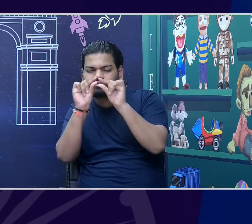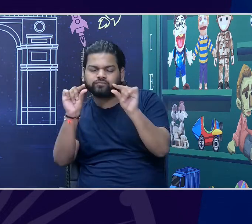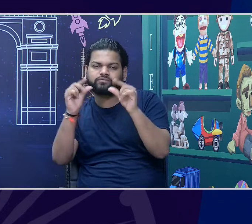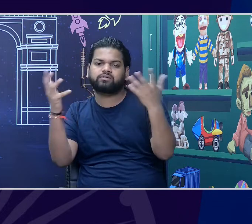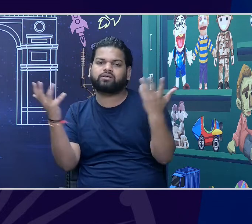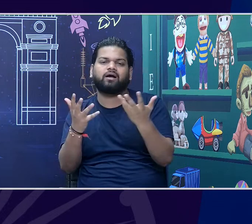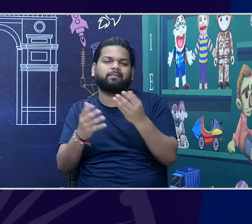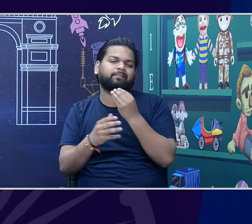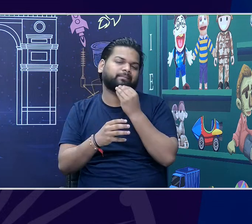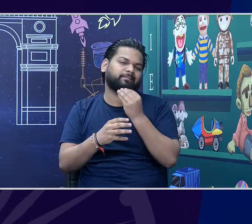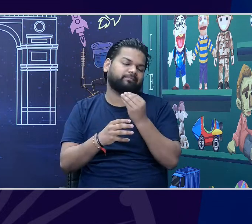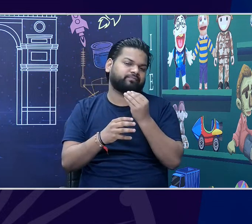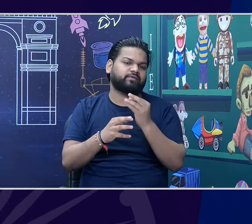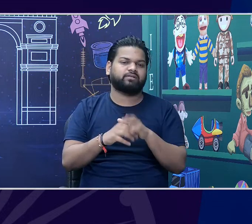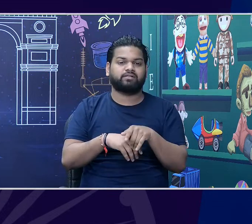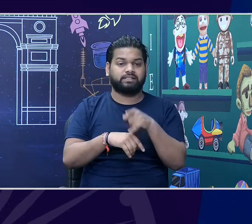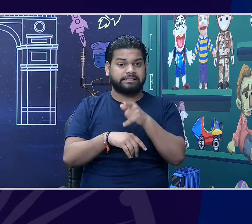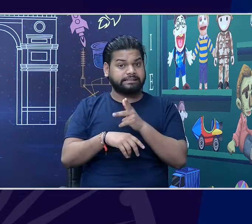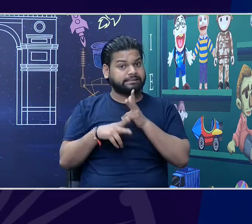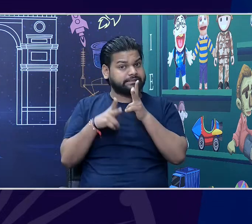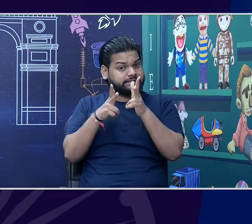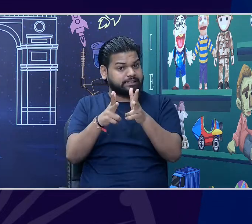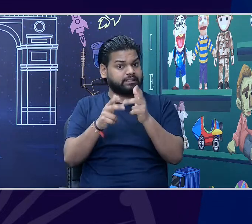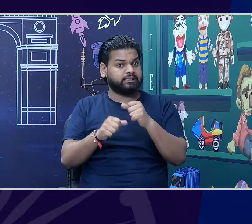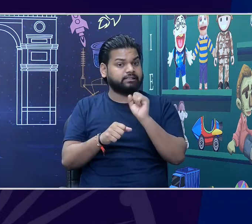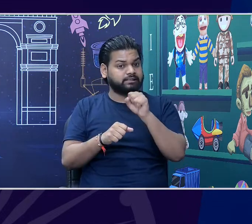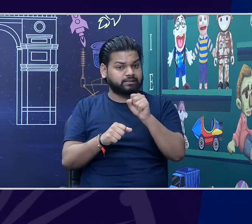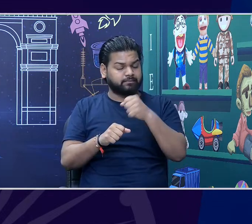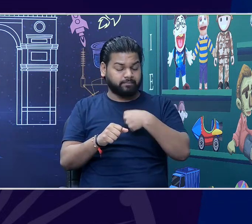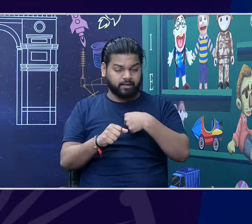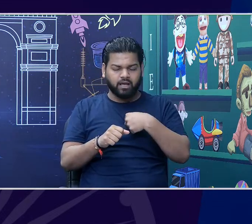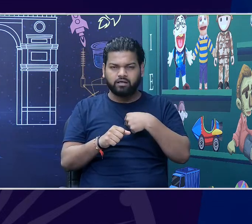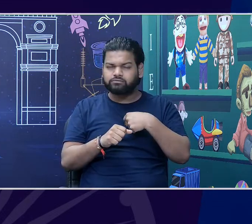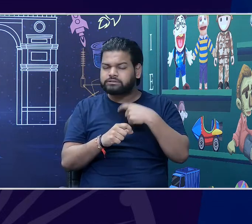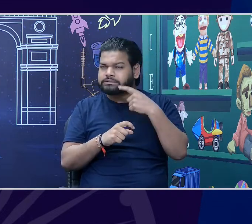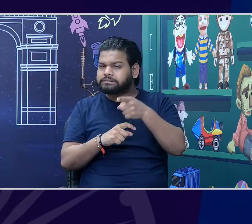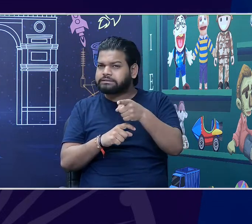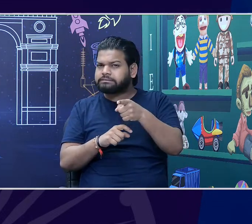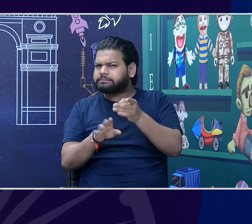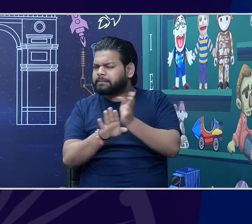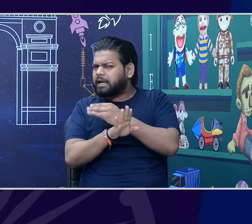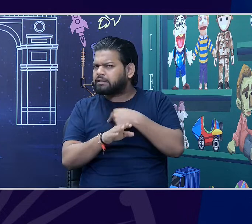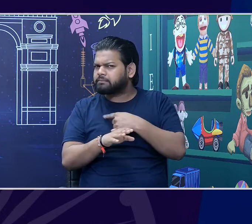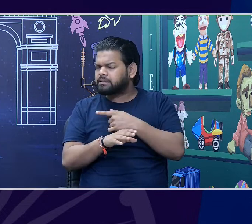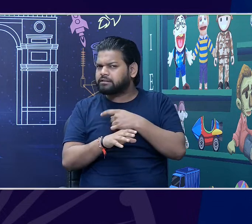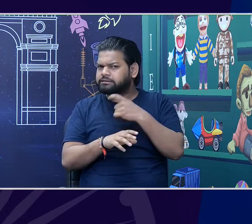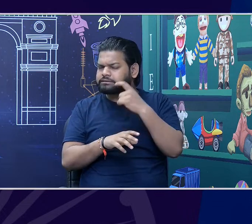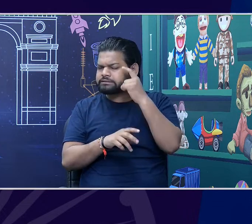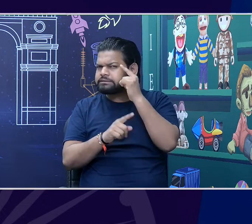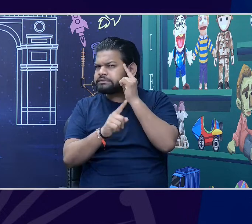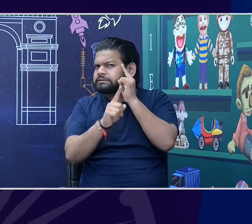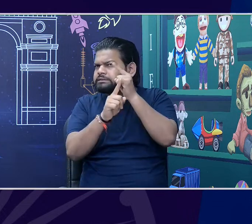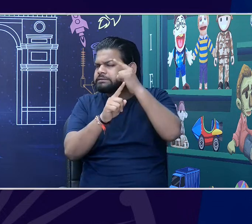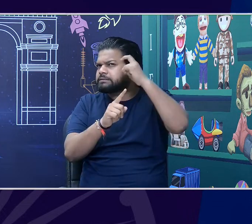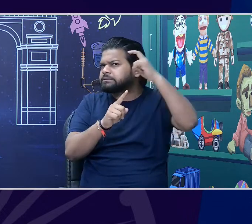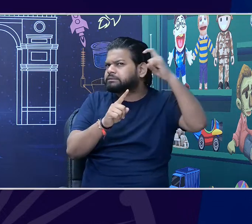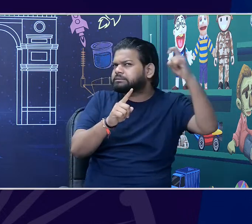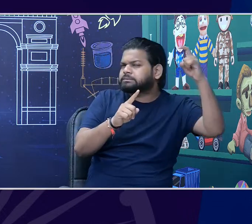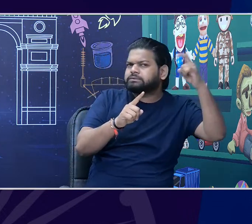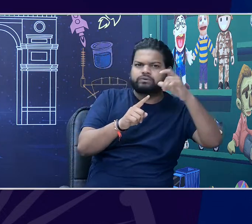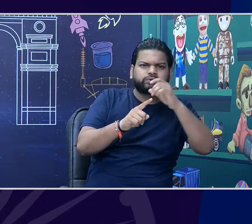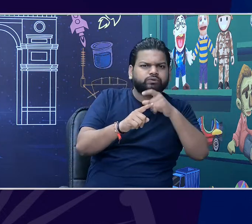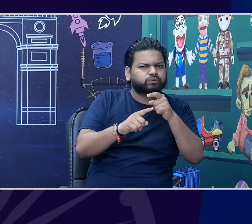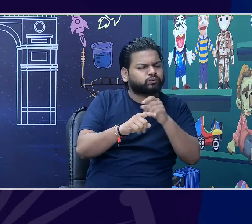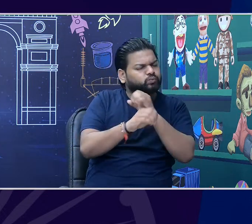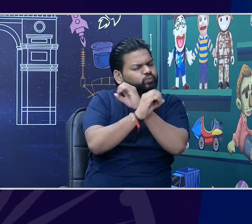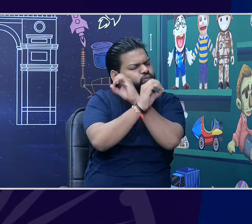important. As you might have seen, he says that when my expectations became zero, that is when every new day in my life